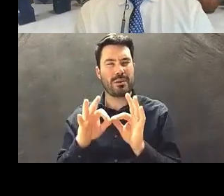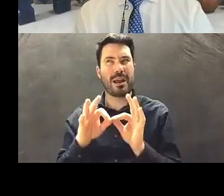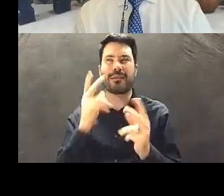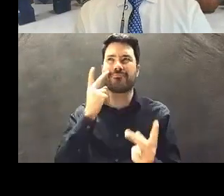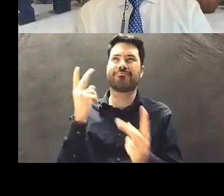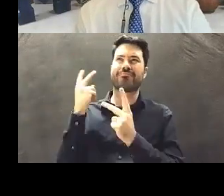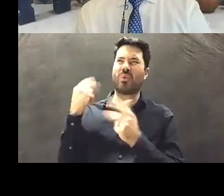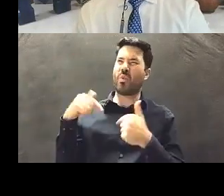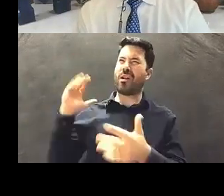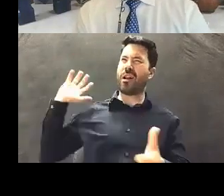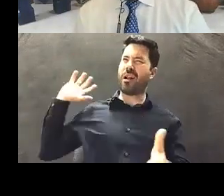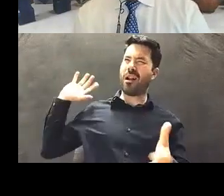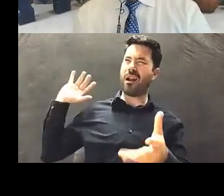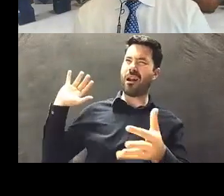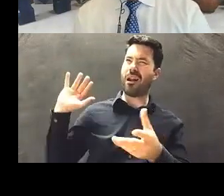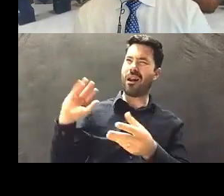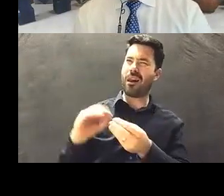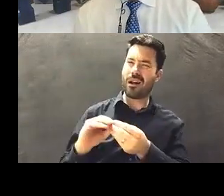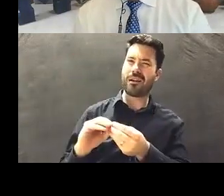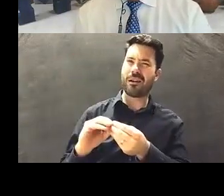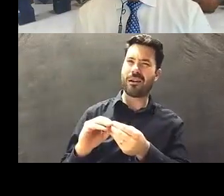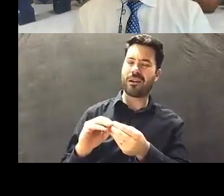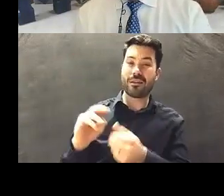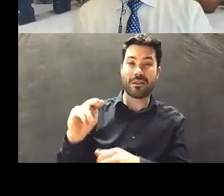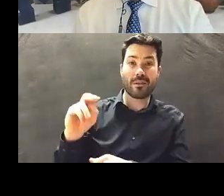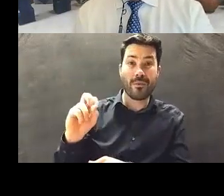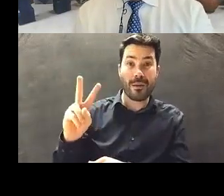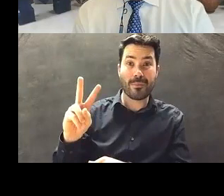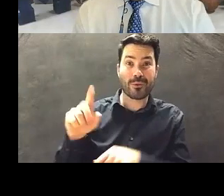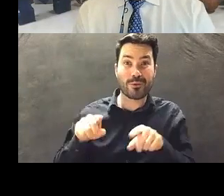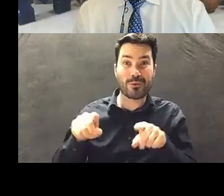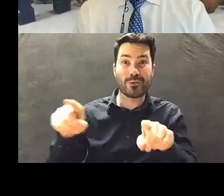during November, where we embrace Thanksgiving.